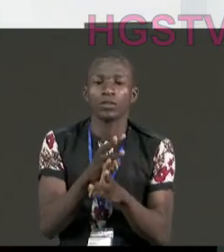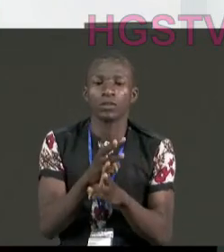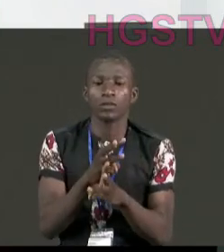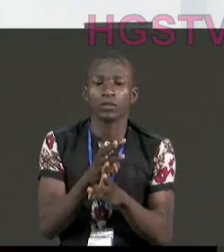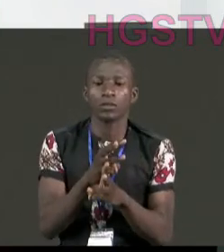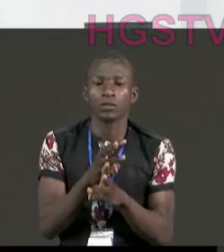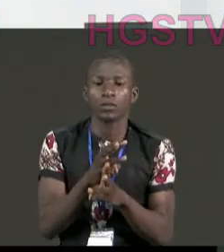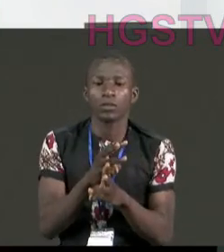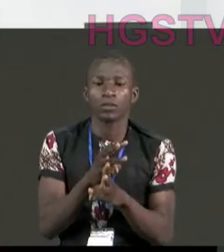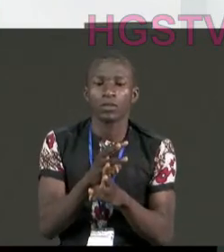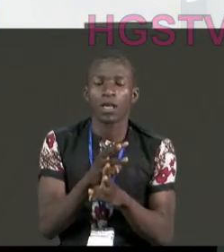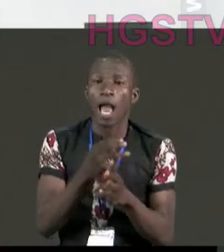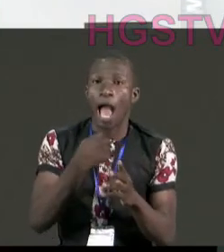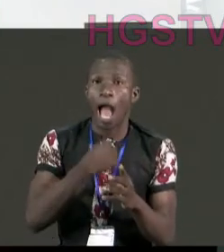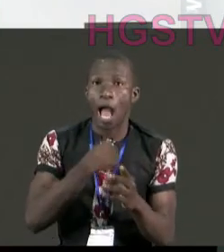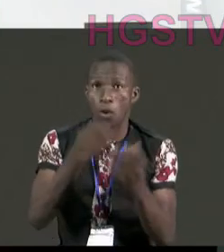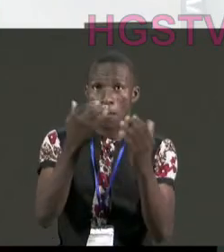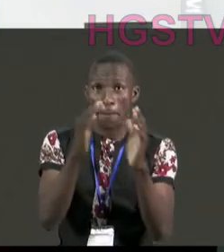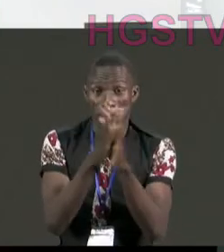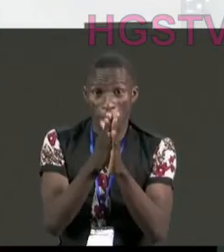I'm going to pray for you now.